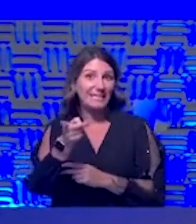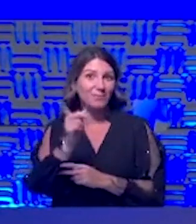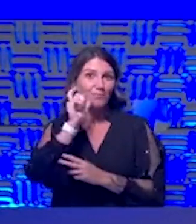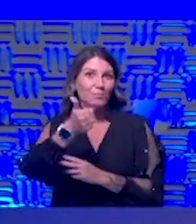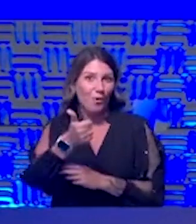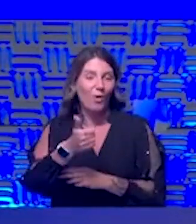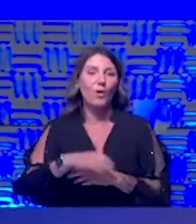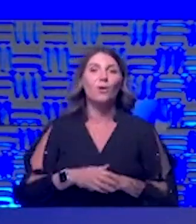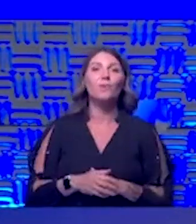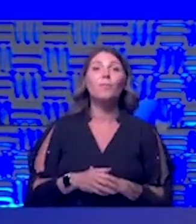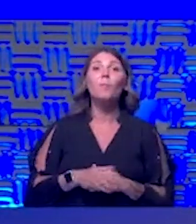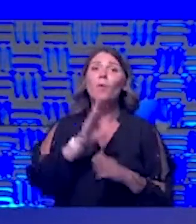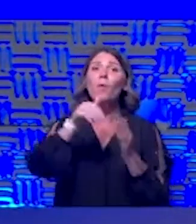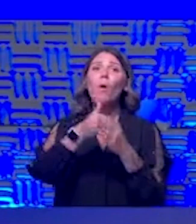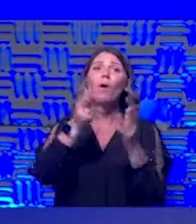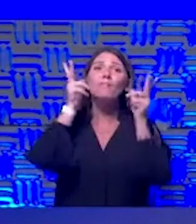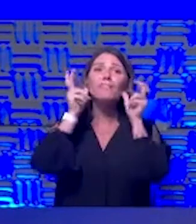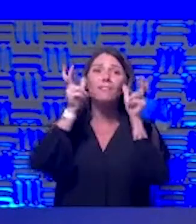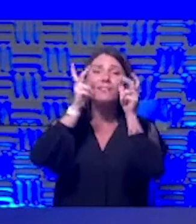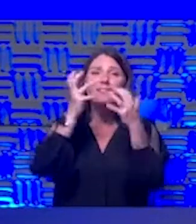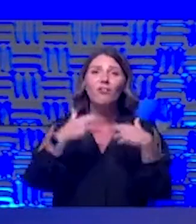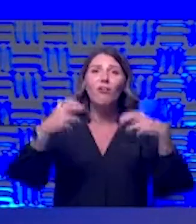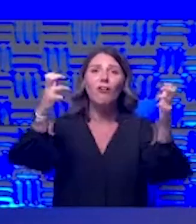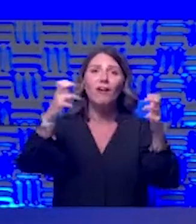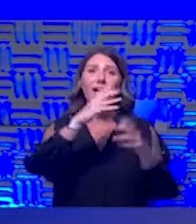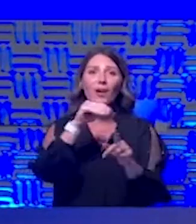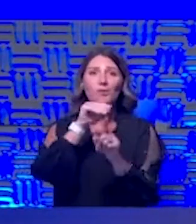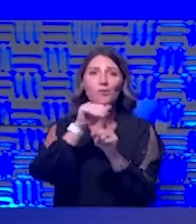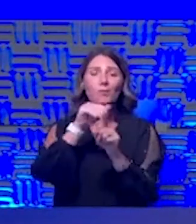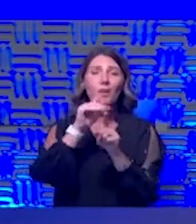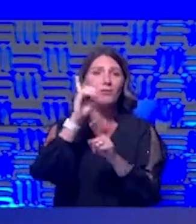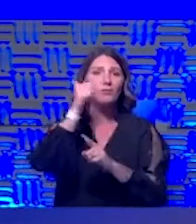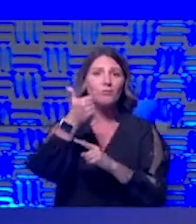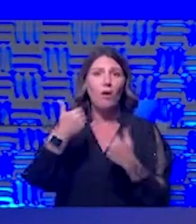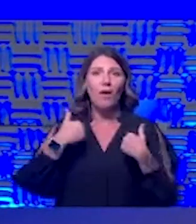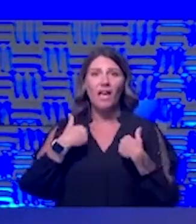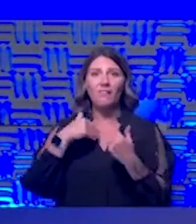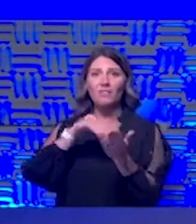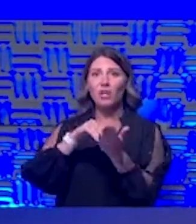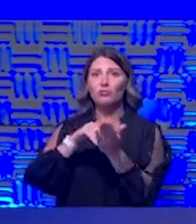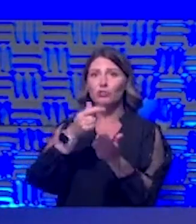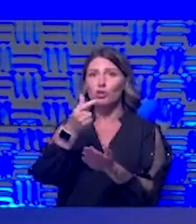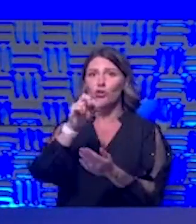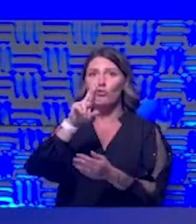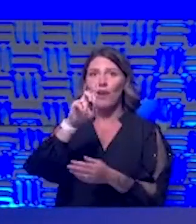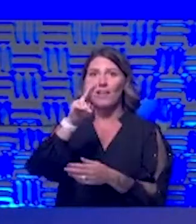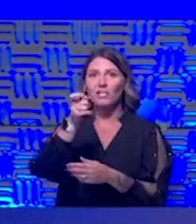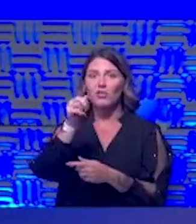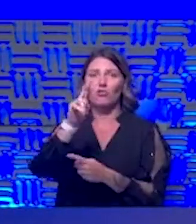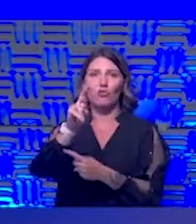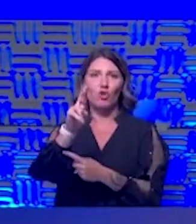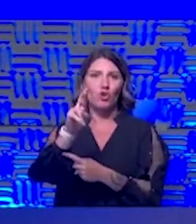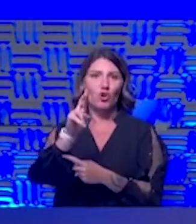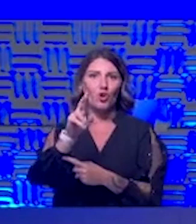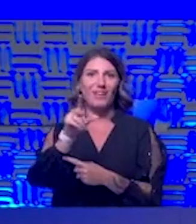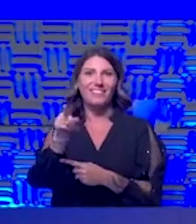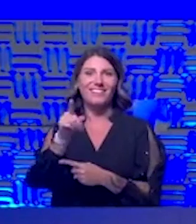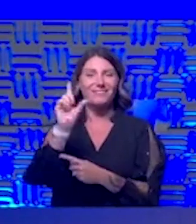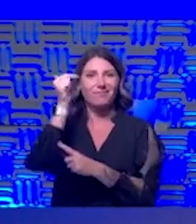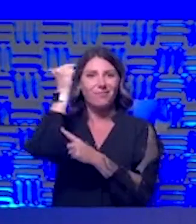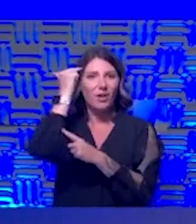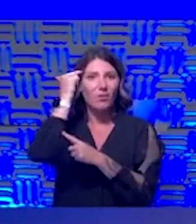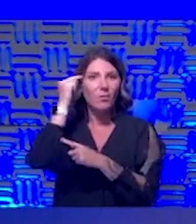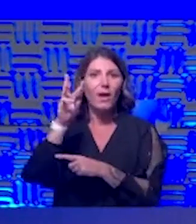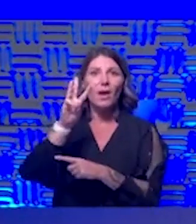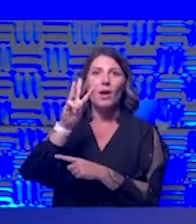tomorrow. To all of our listening audience, a reminder that tomorrow also we'll have Dr. Greiner with United Government of Wyandotte County Health